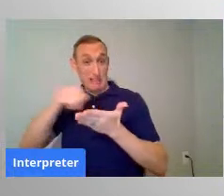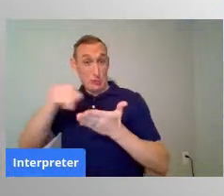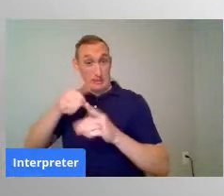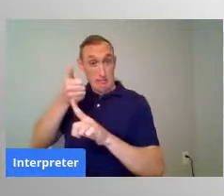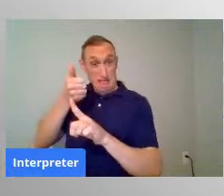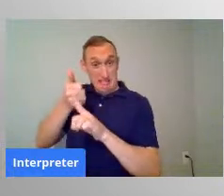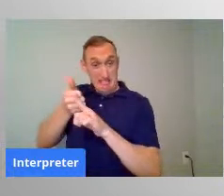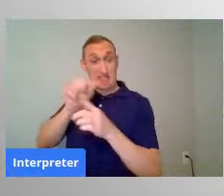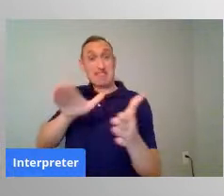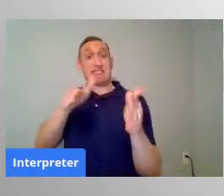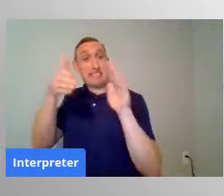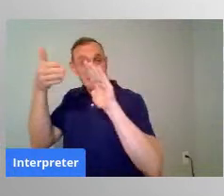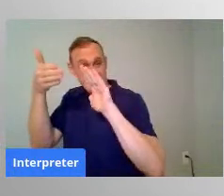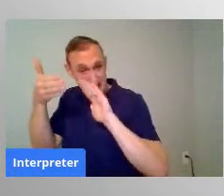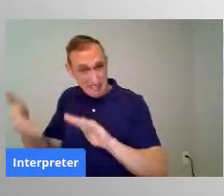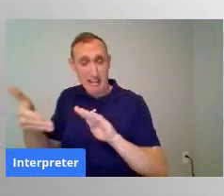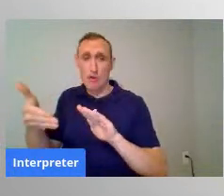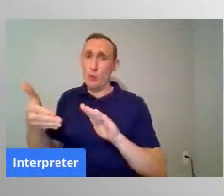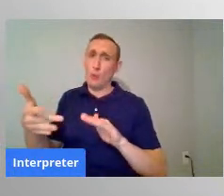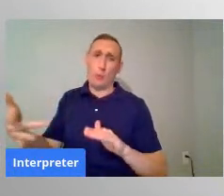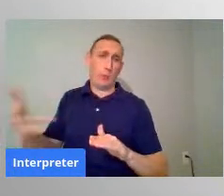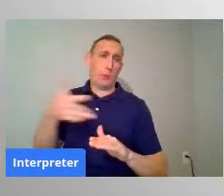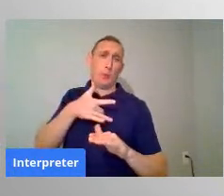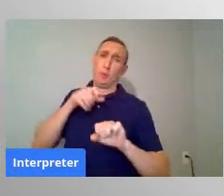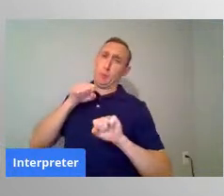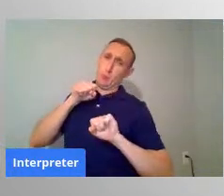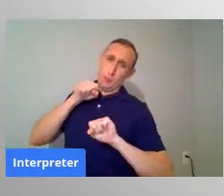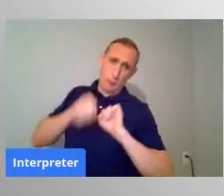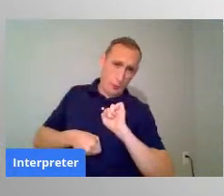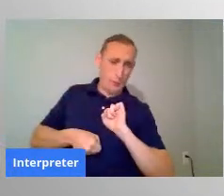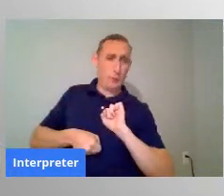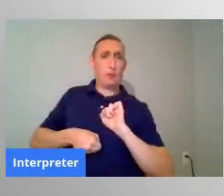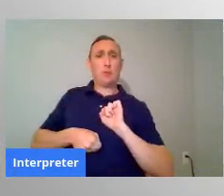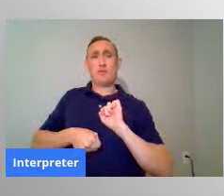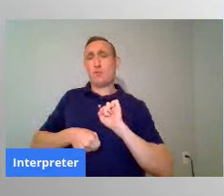And it's a huge loss. Any loss is a